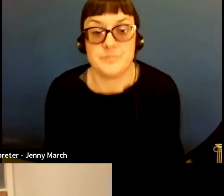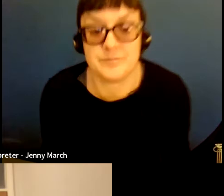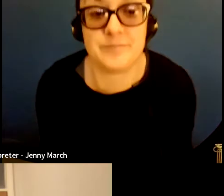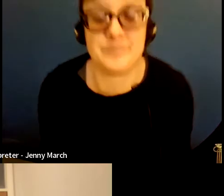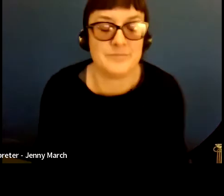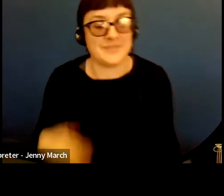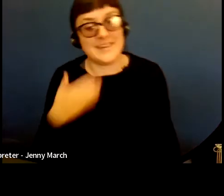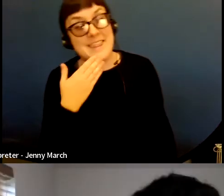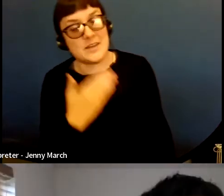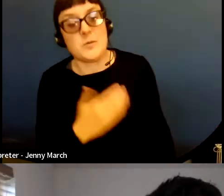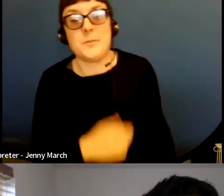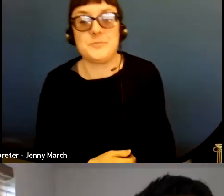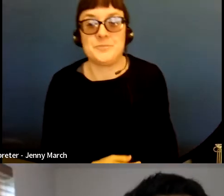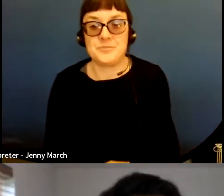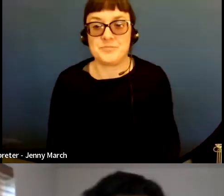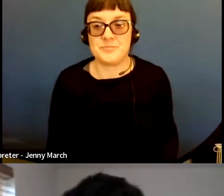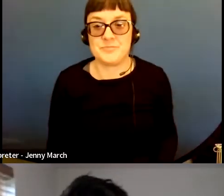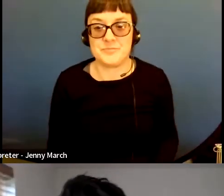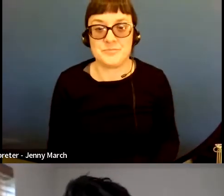Thanks, Rick, over to you.